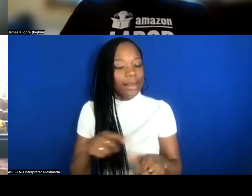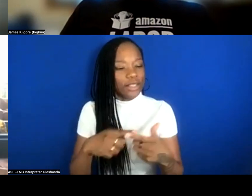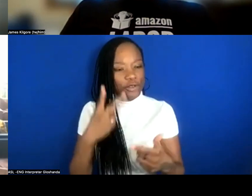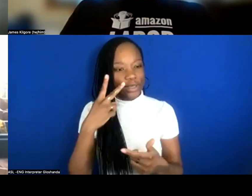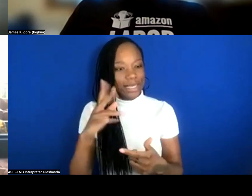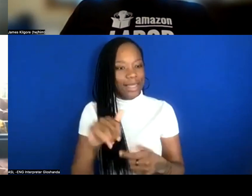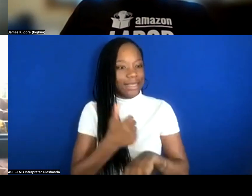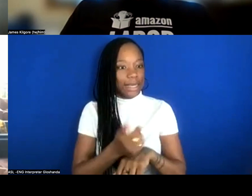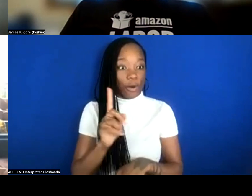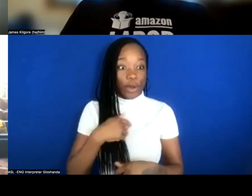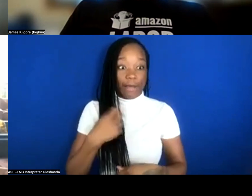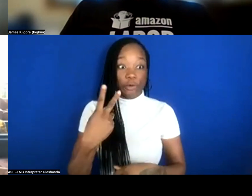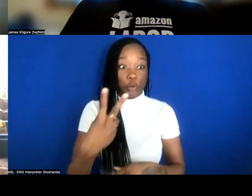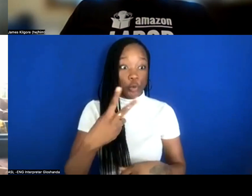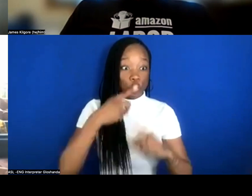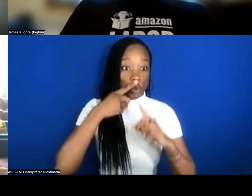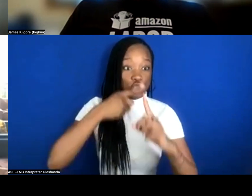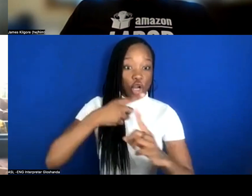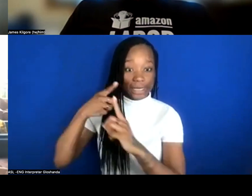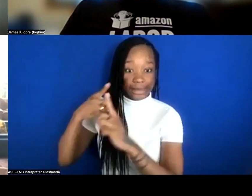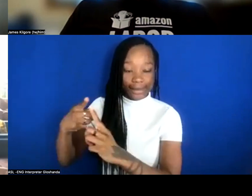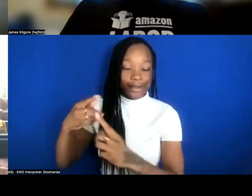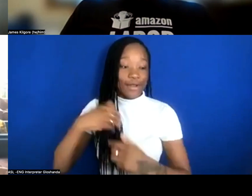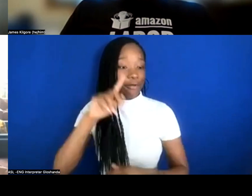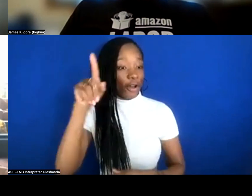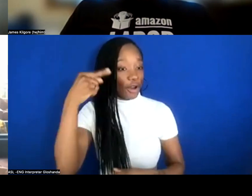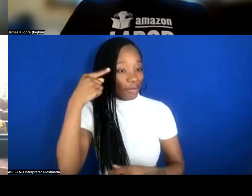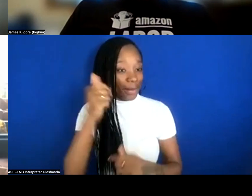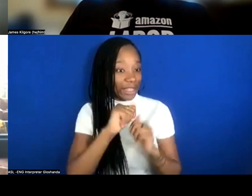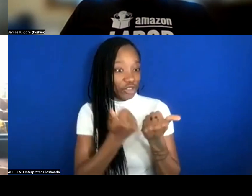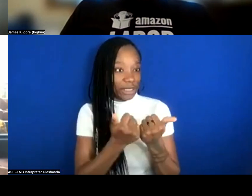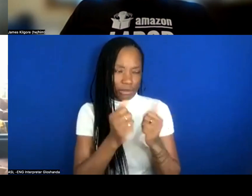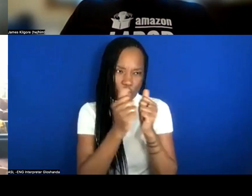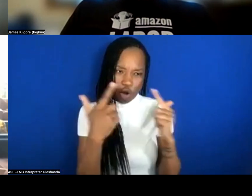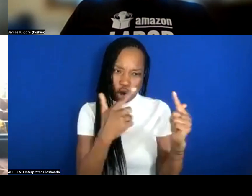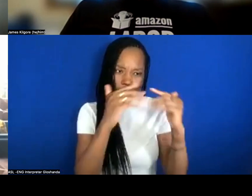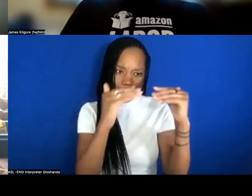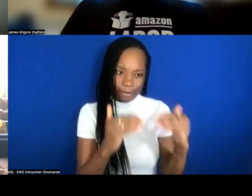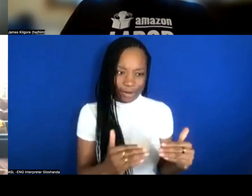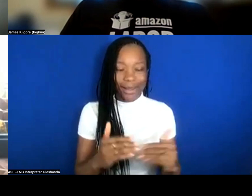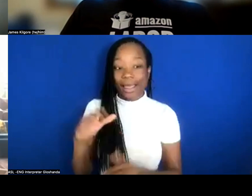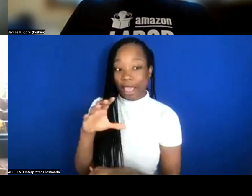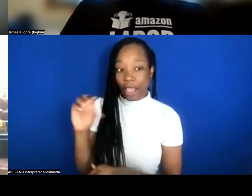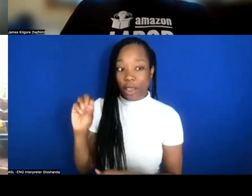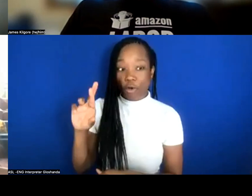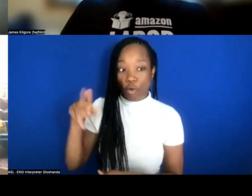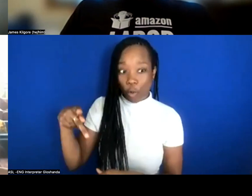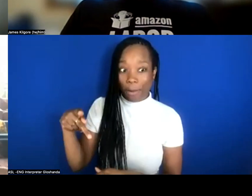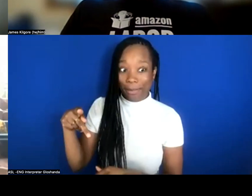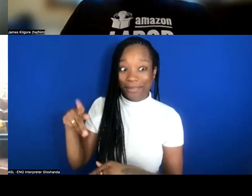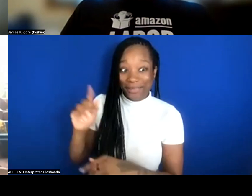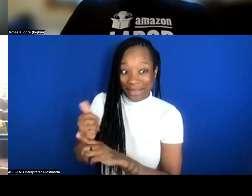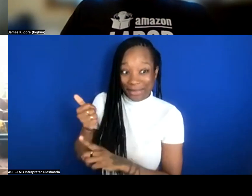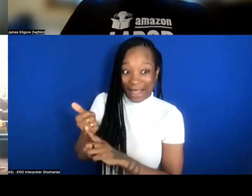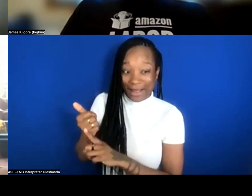actually have two targets. You have the government agencies at all levels, but then you also have the corporations themselves. And so